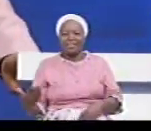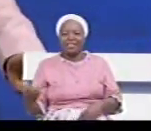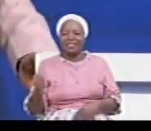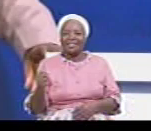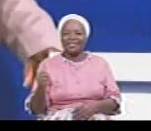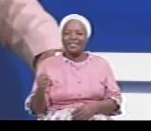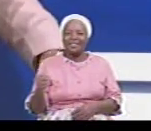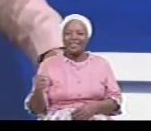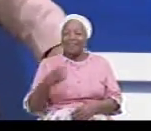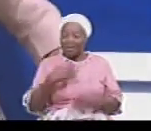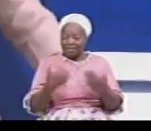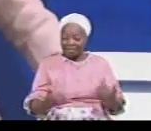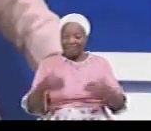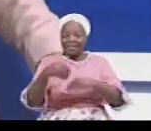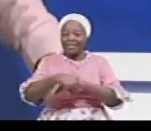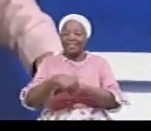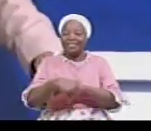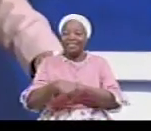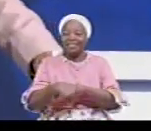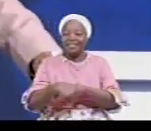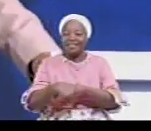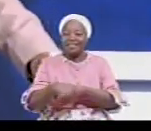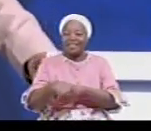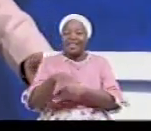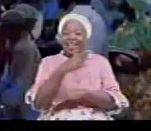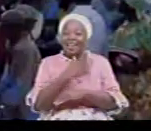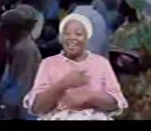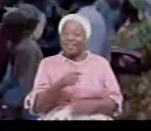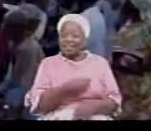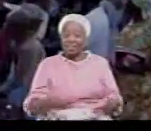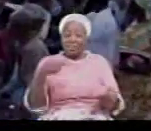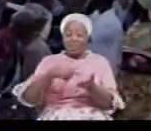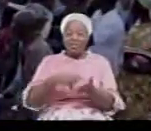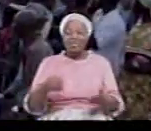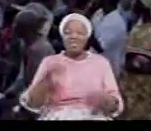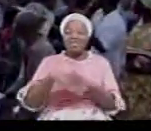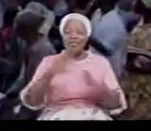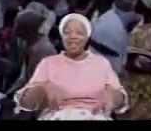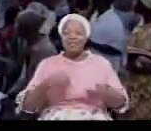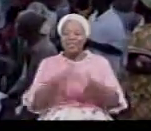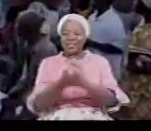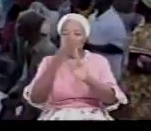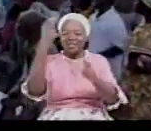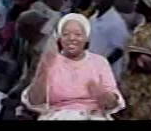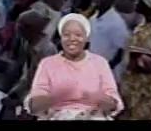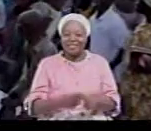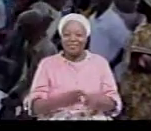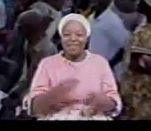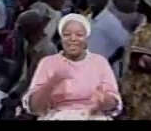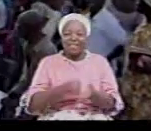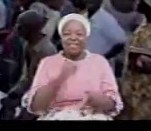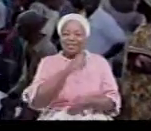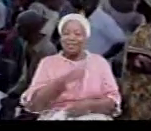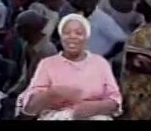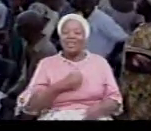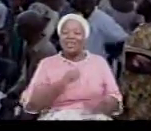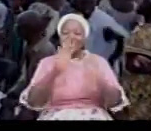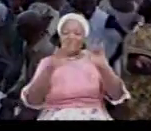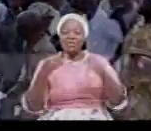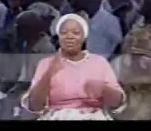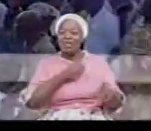And tonight, a repetition in your life. The glory of God will come upon your